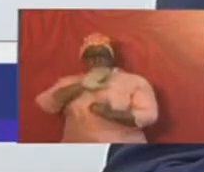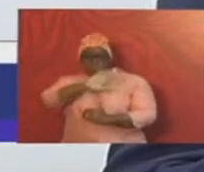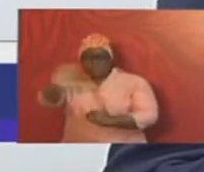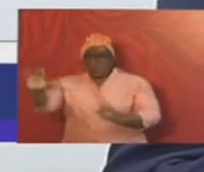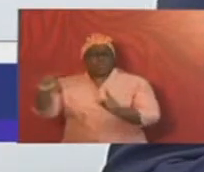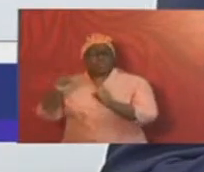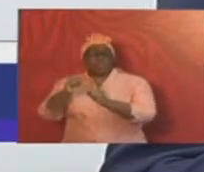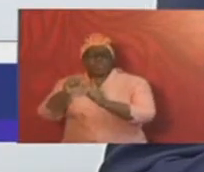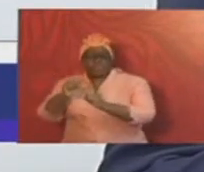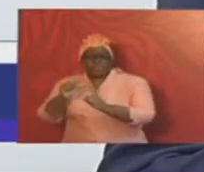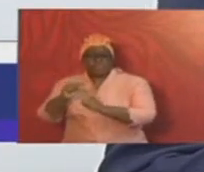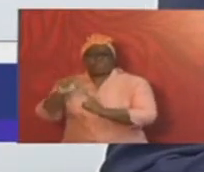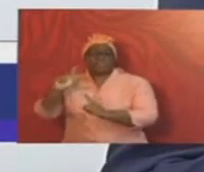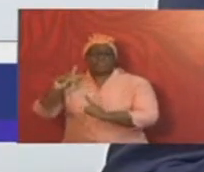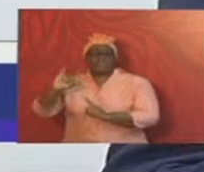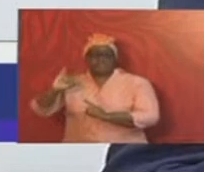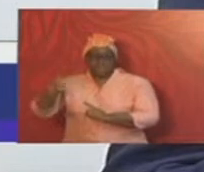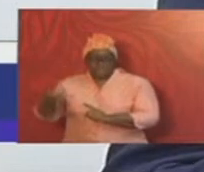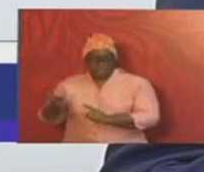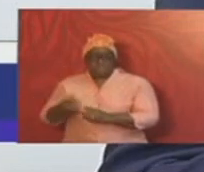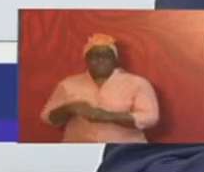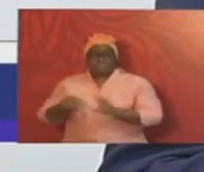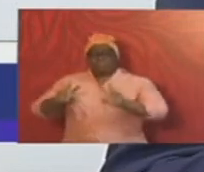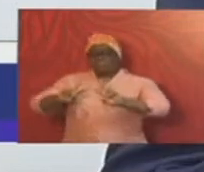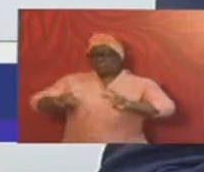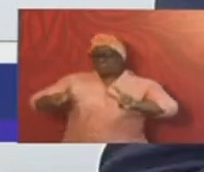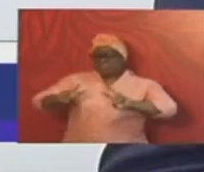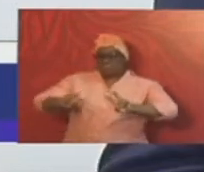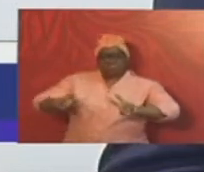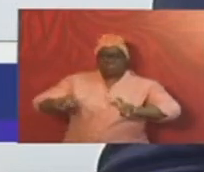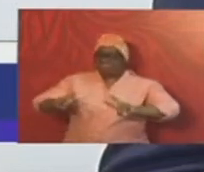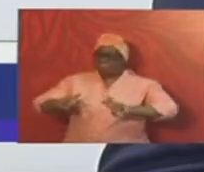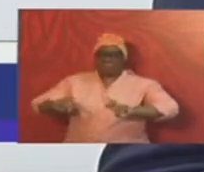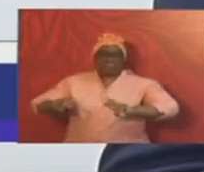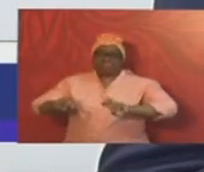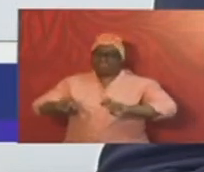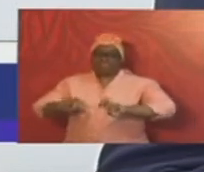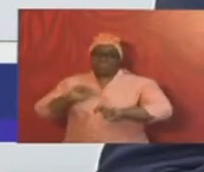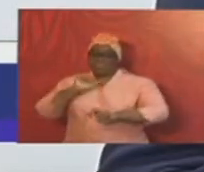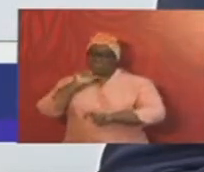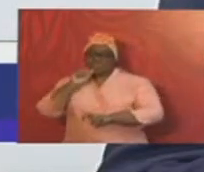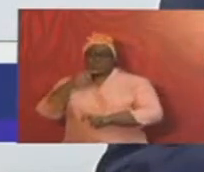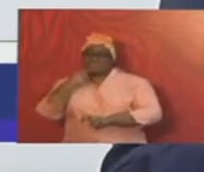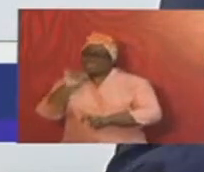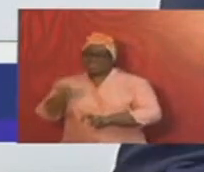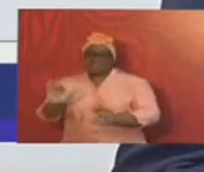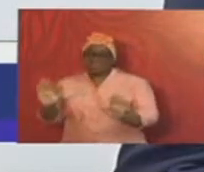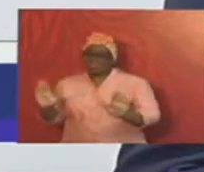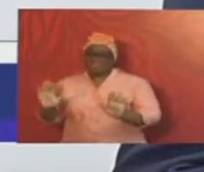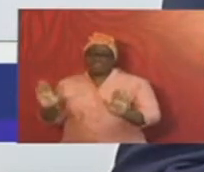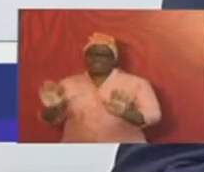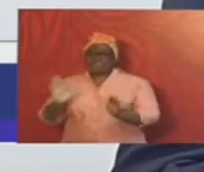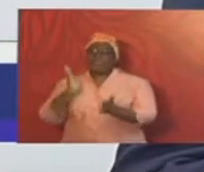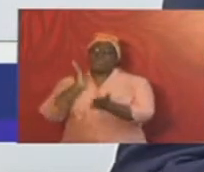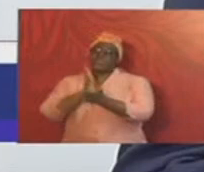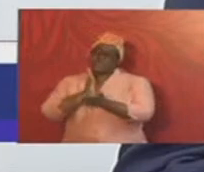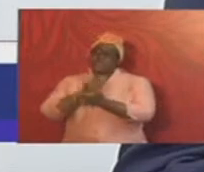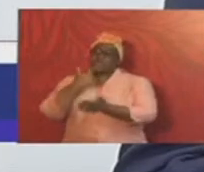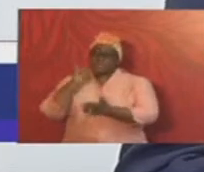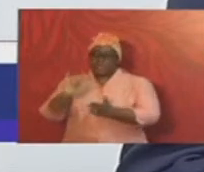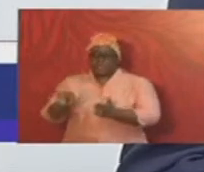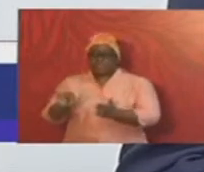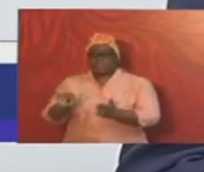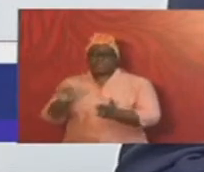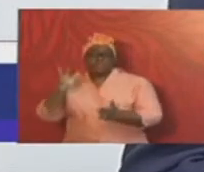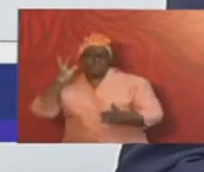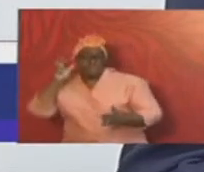we could possibly not use anymore, because that scares people. And I don't think you